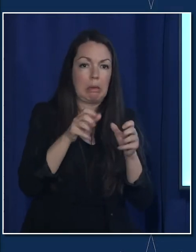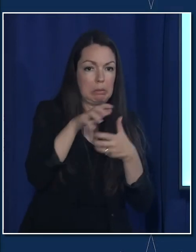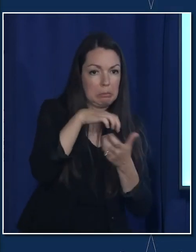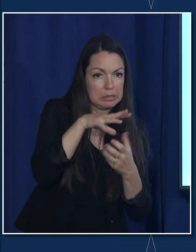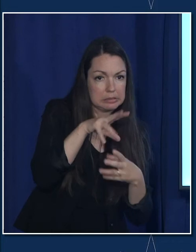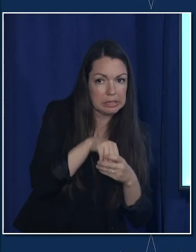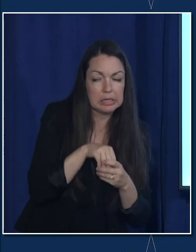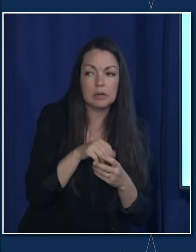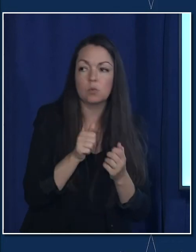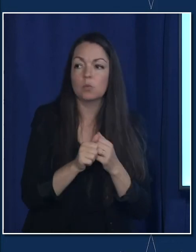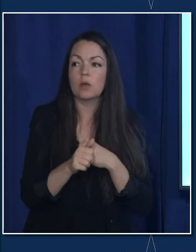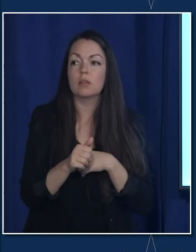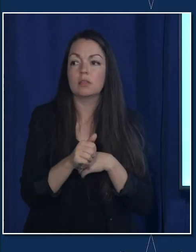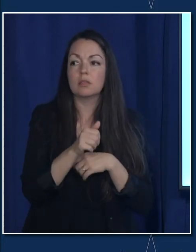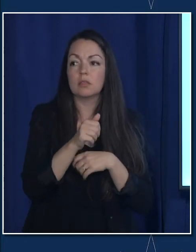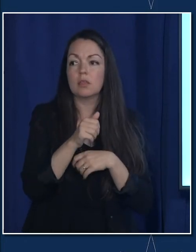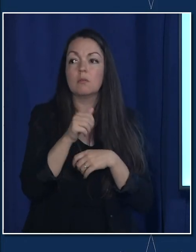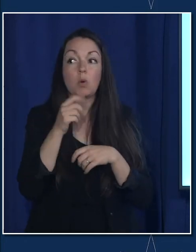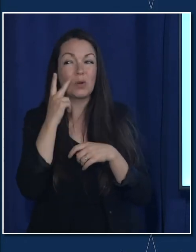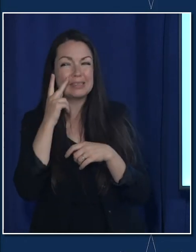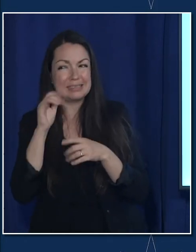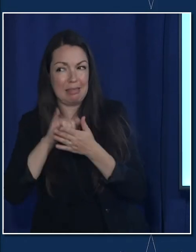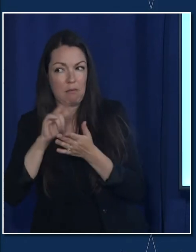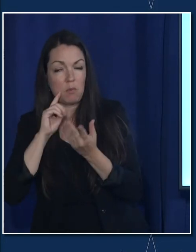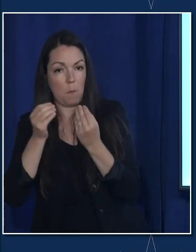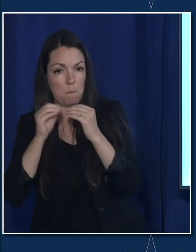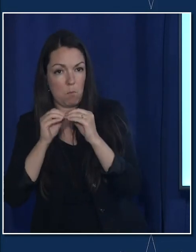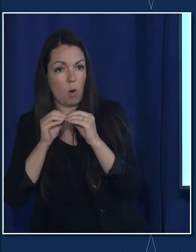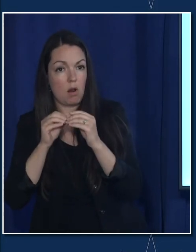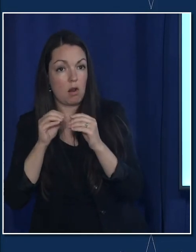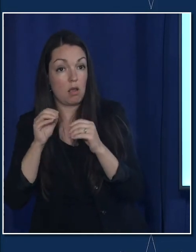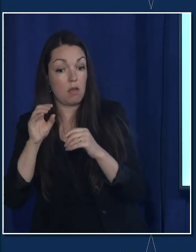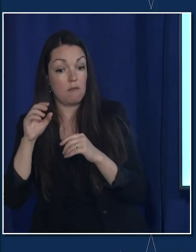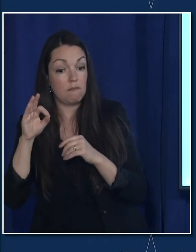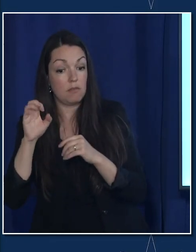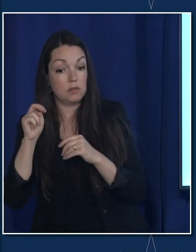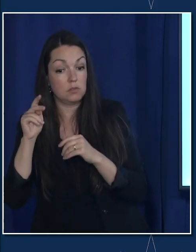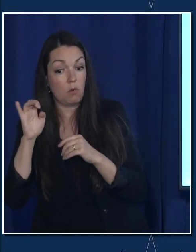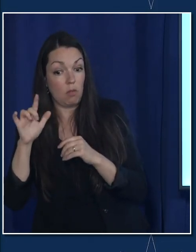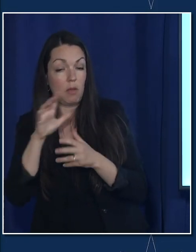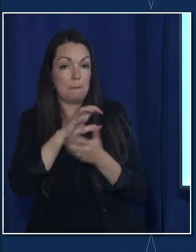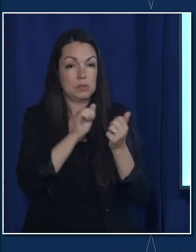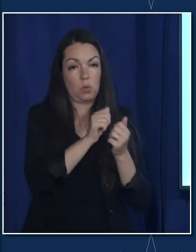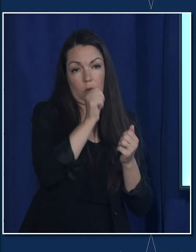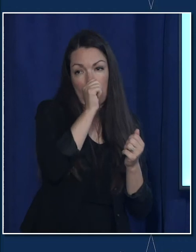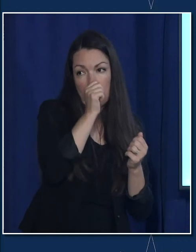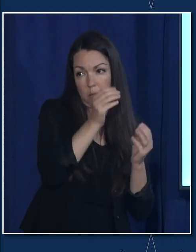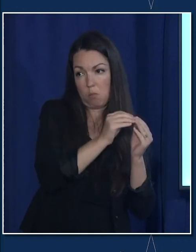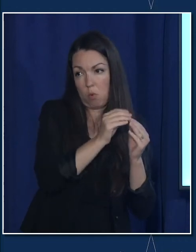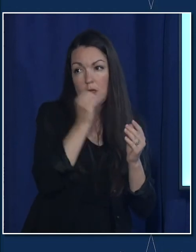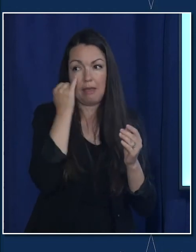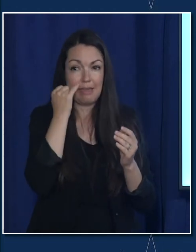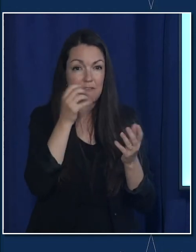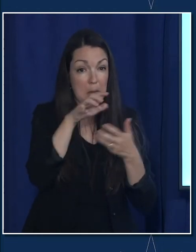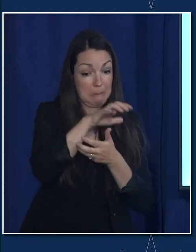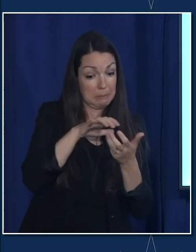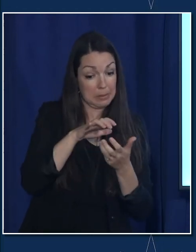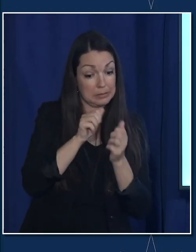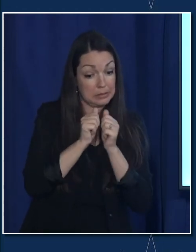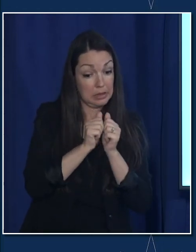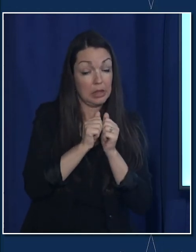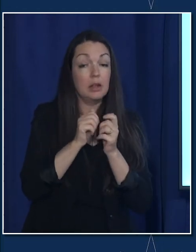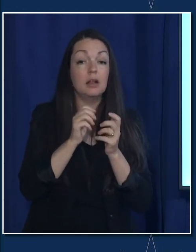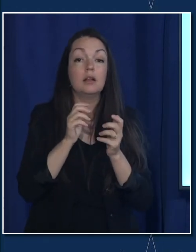cetera. But we also are finding more fentanyl, which is an opioid, mixed in with cocaine, for example. And if fentanyl is mixed with